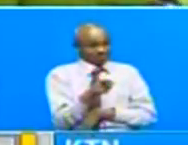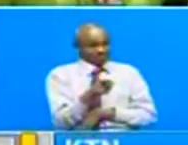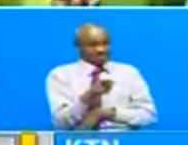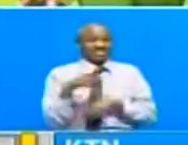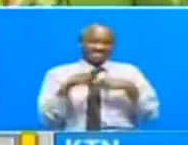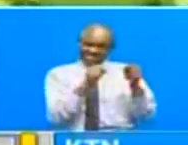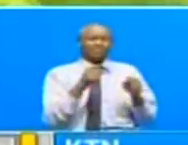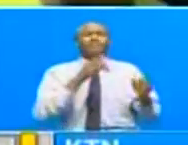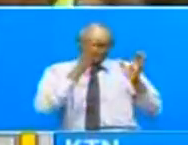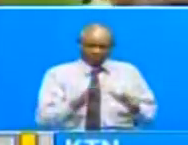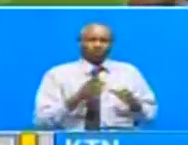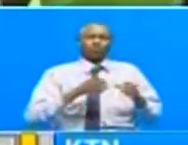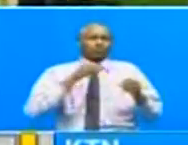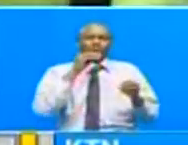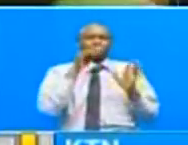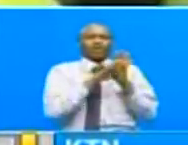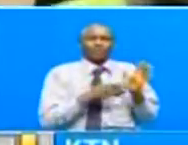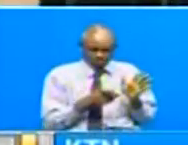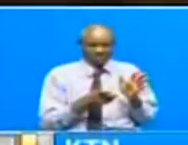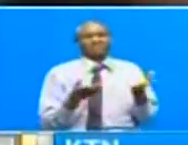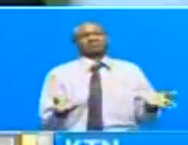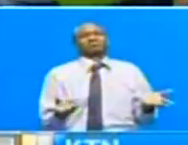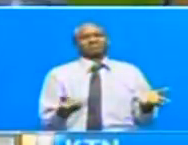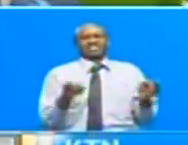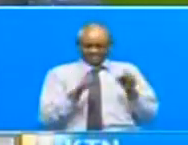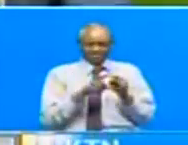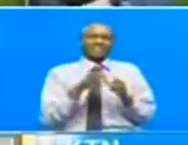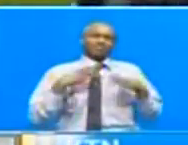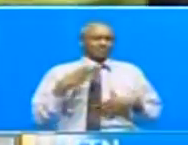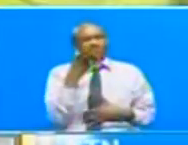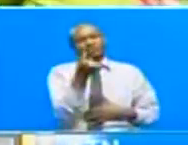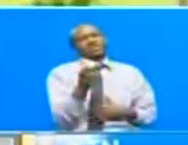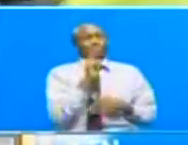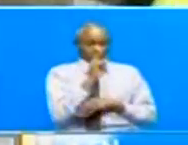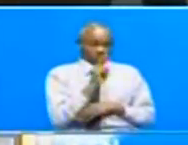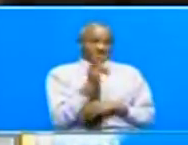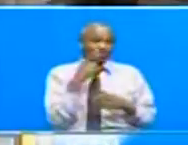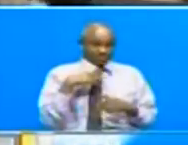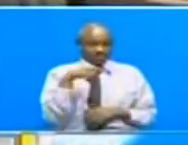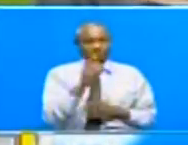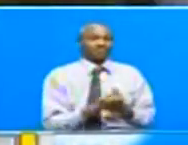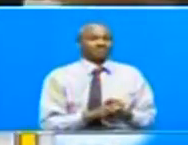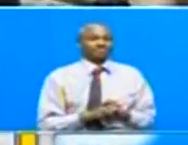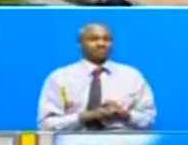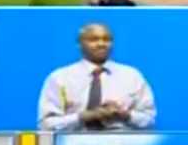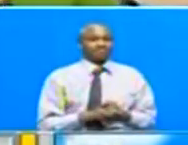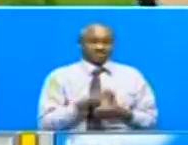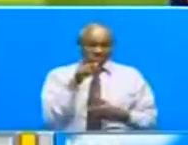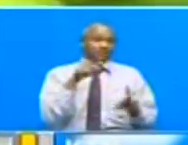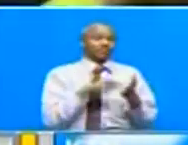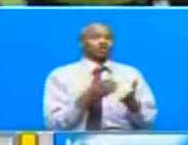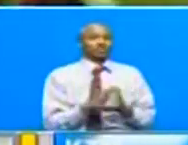is done by individuals. Yes. So the system is only as good as the people who use it. Right. Yeah. So that's the